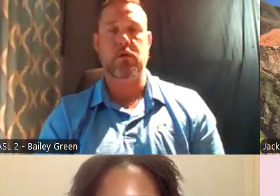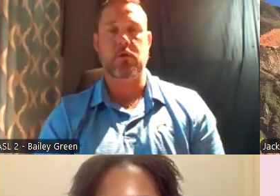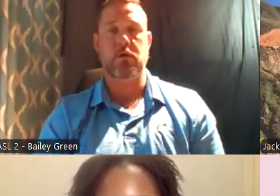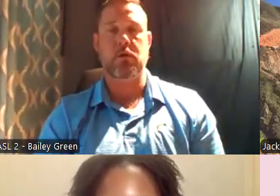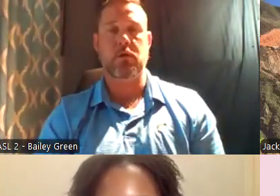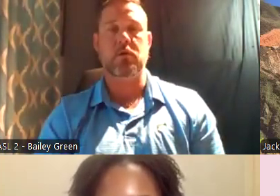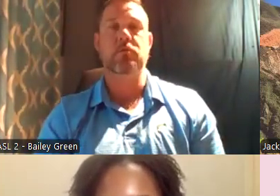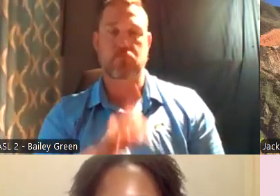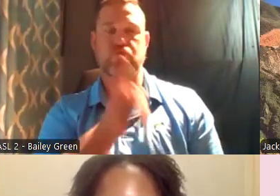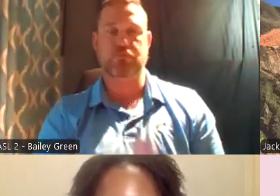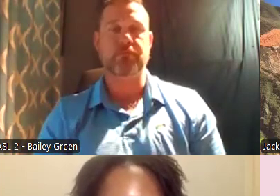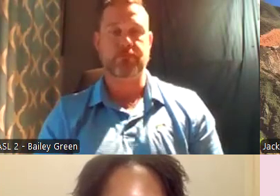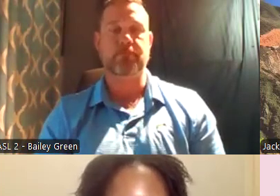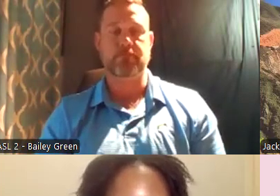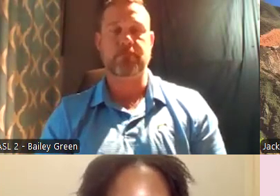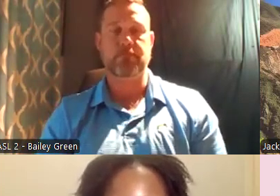Absolutely.